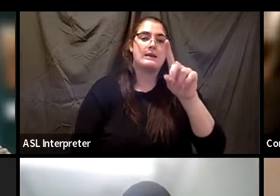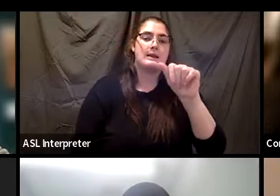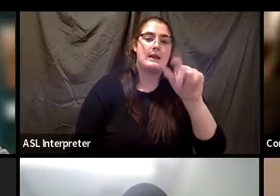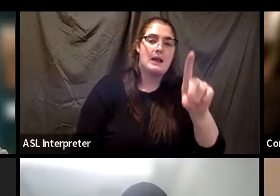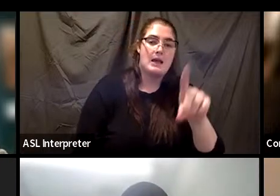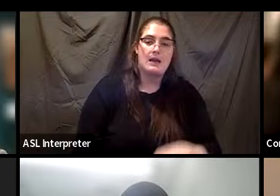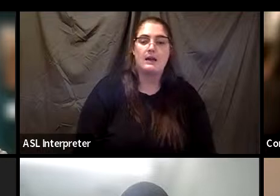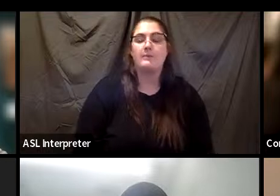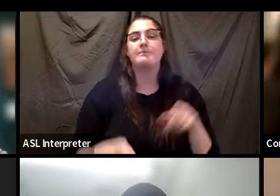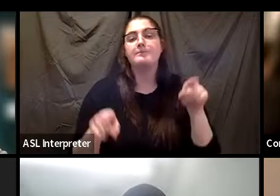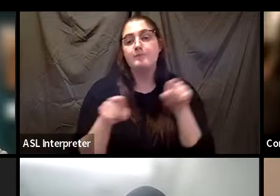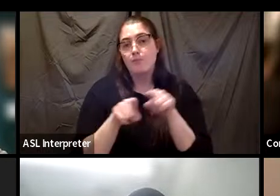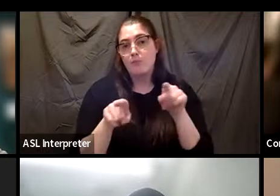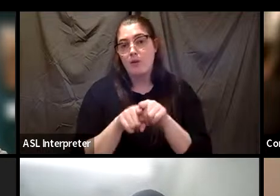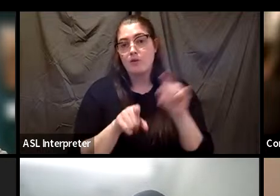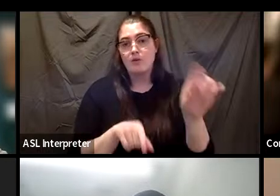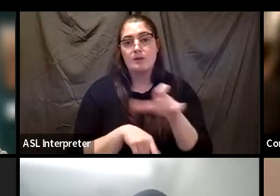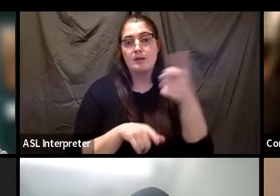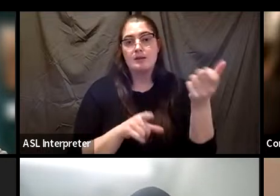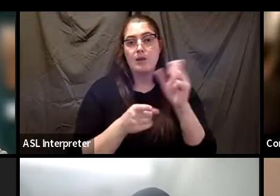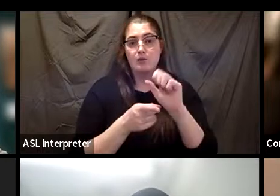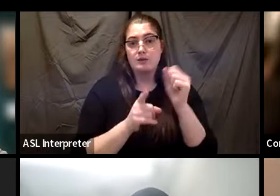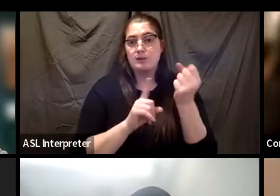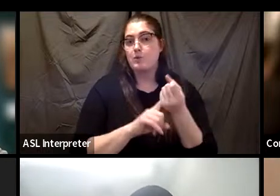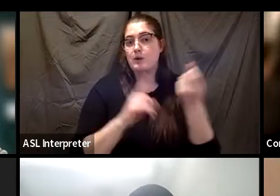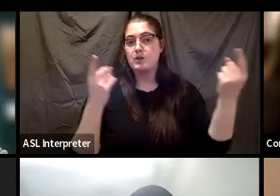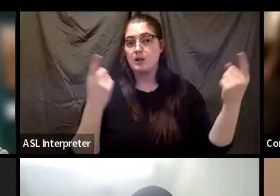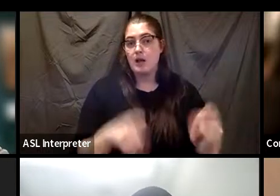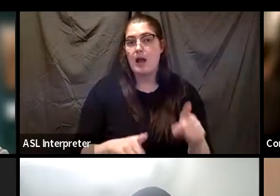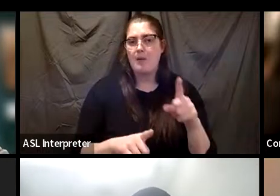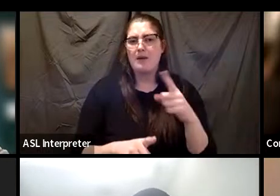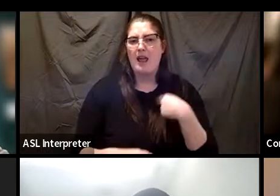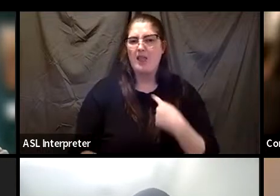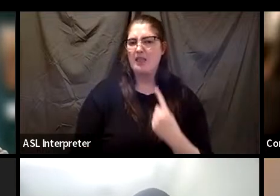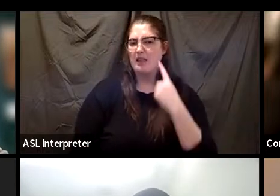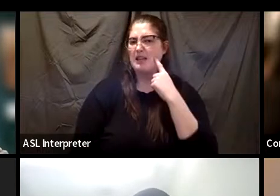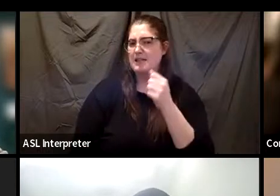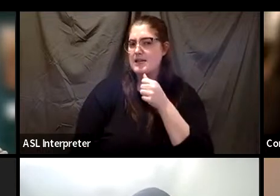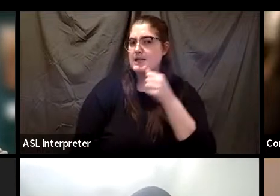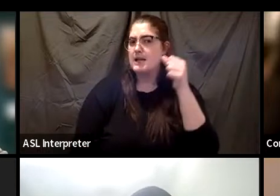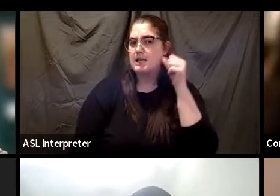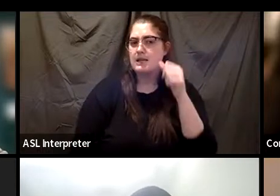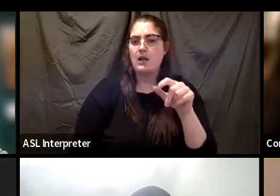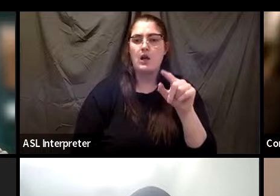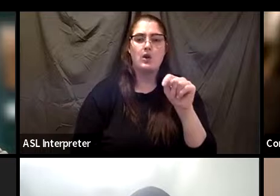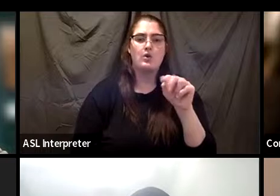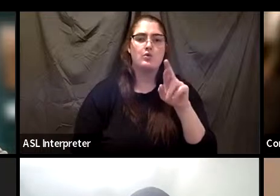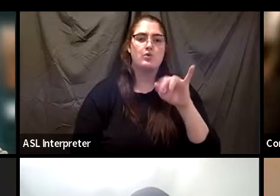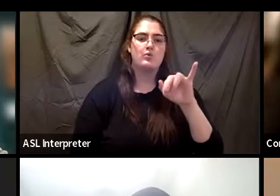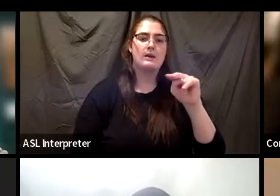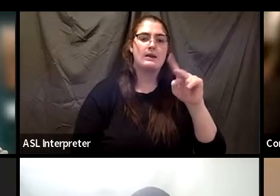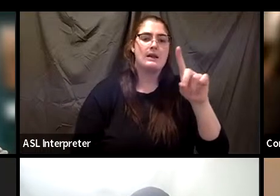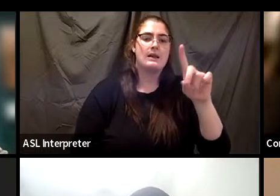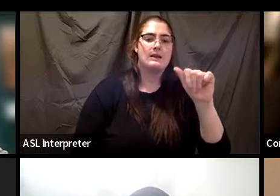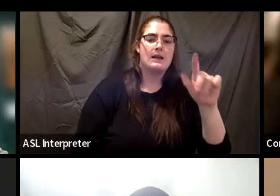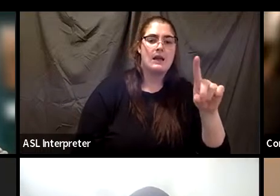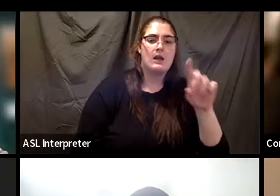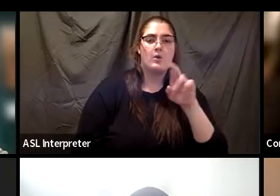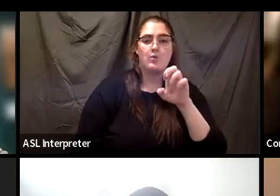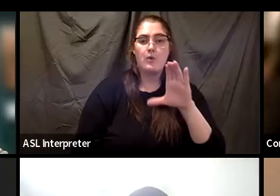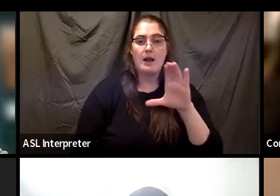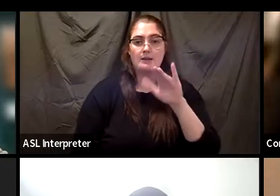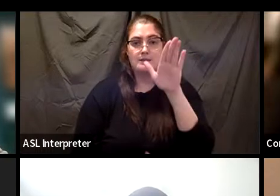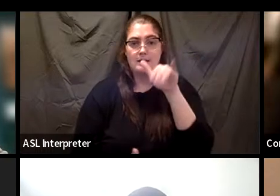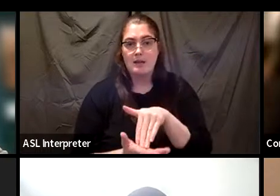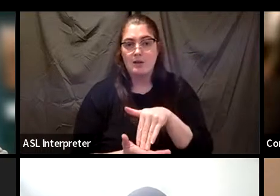Also, there was another situation that happened, I believe, yesterday at the Trinidad Rec. There was